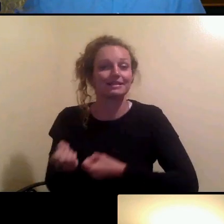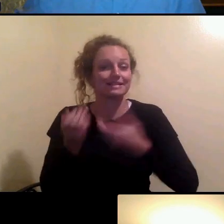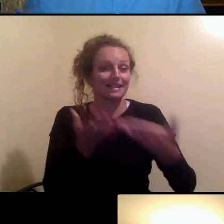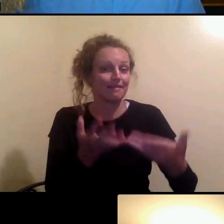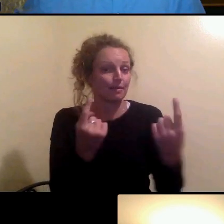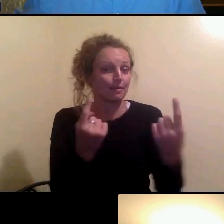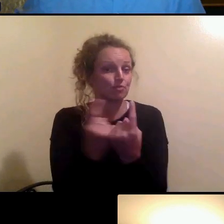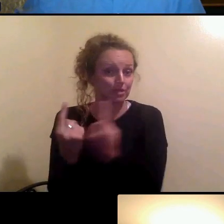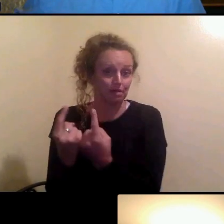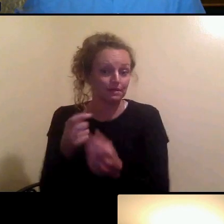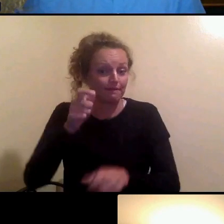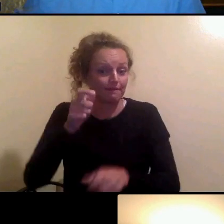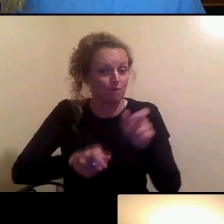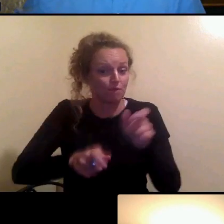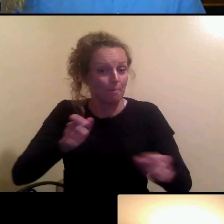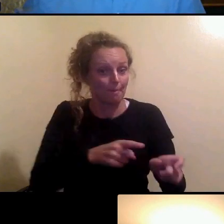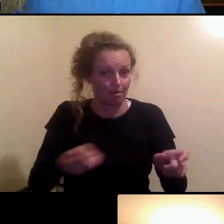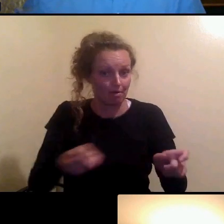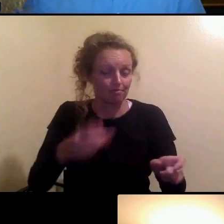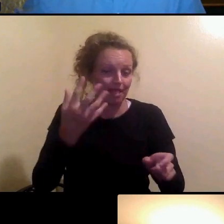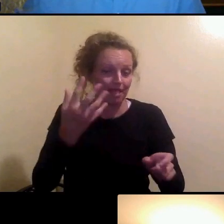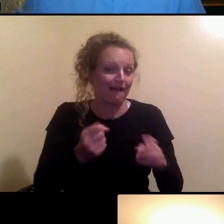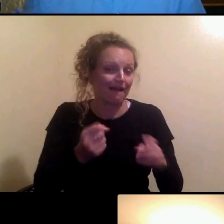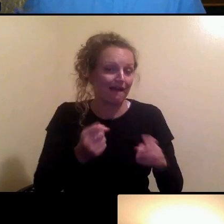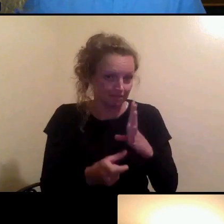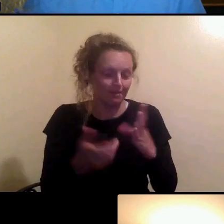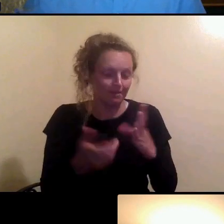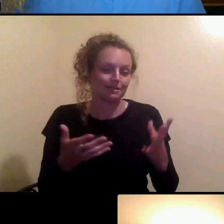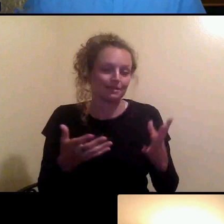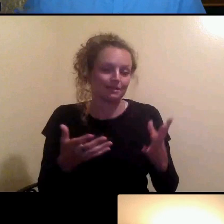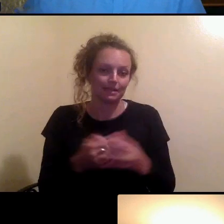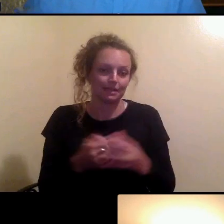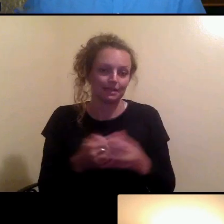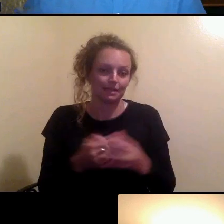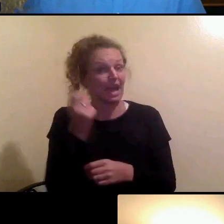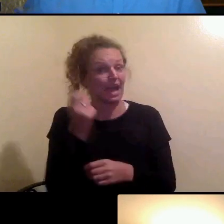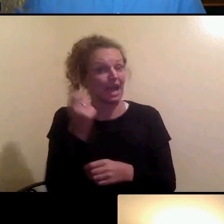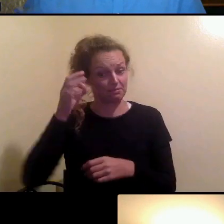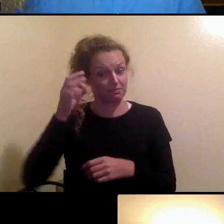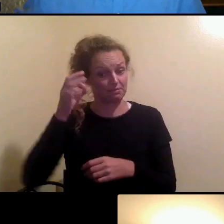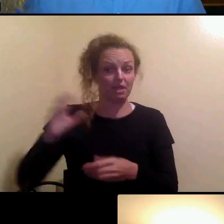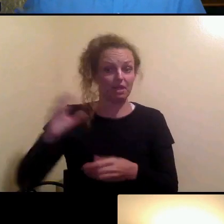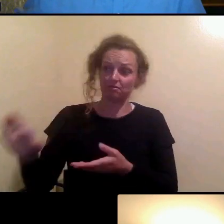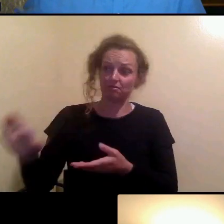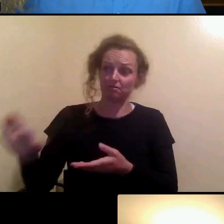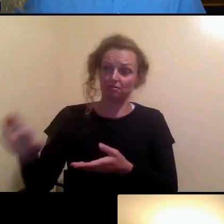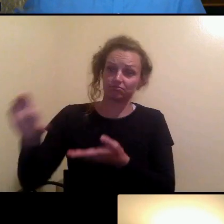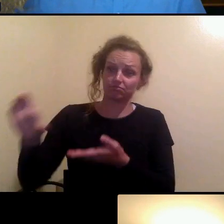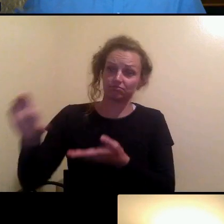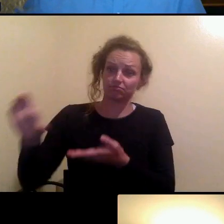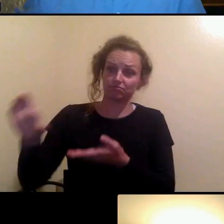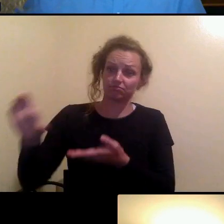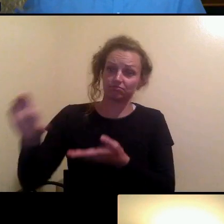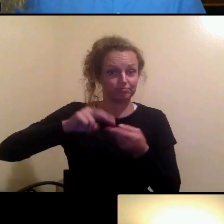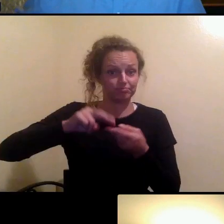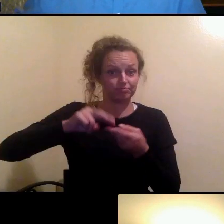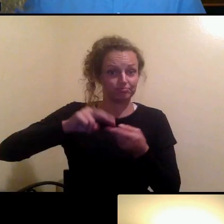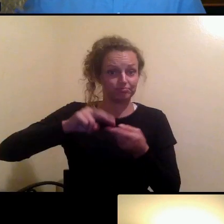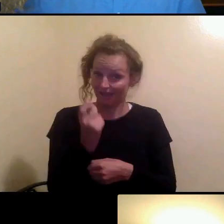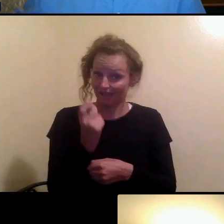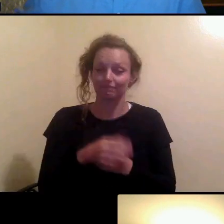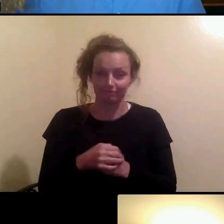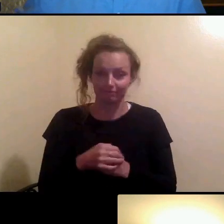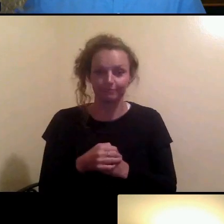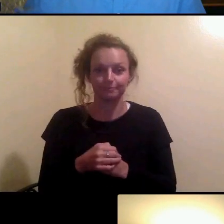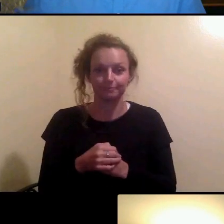market, these ventures can be profitable businesses, as we've seen with some of our startups. And I think the